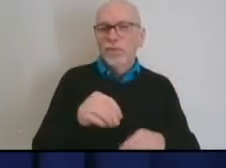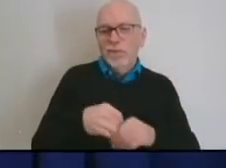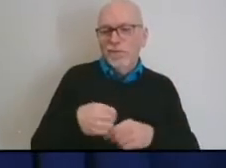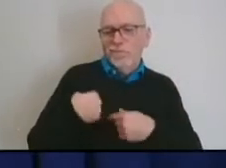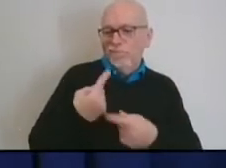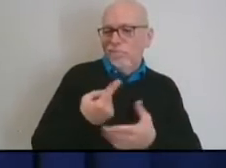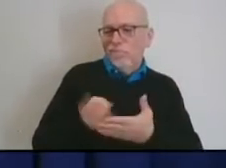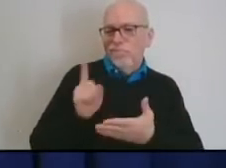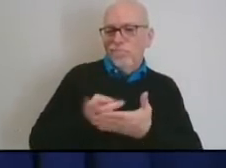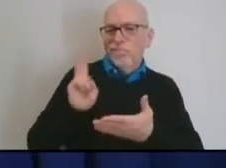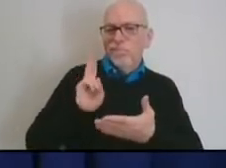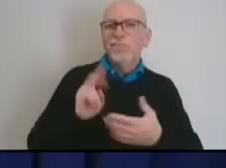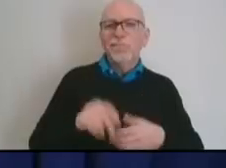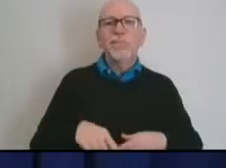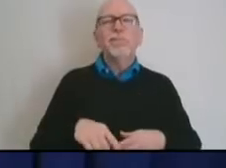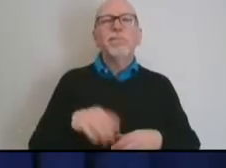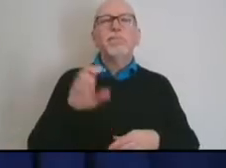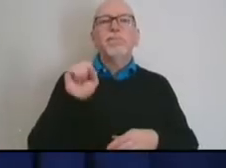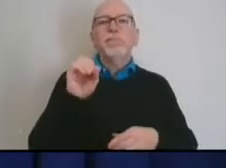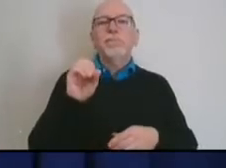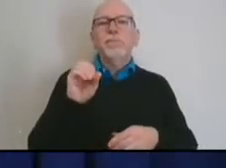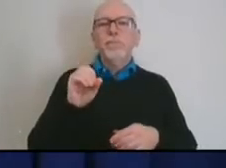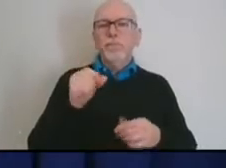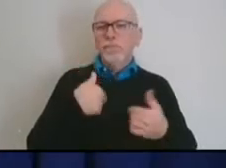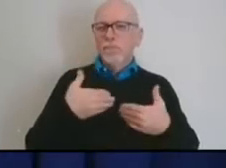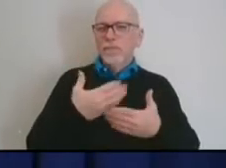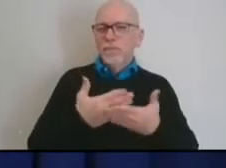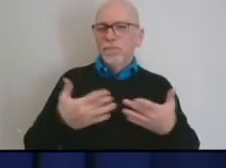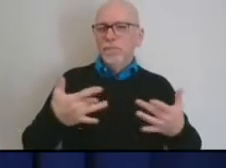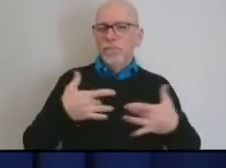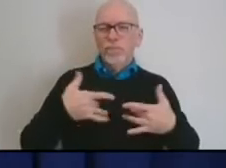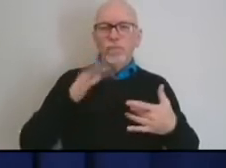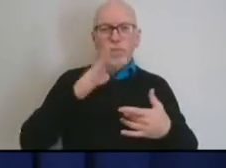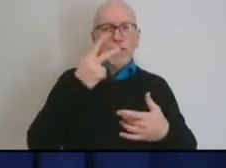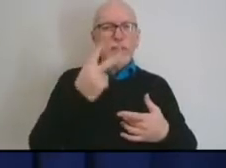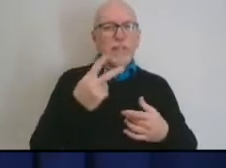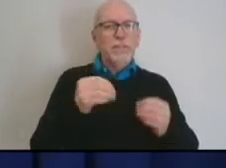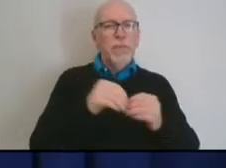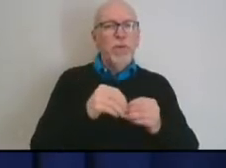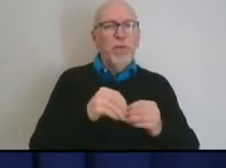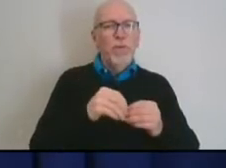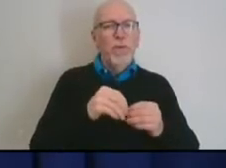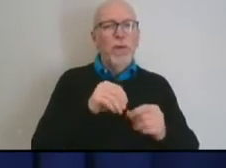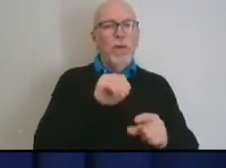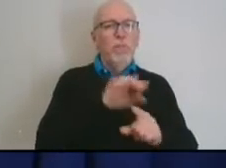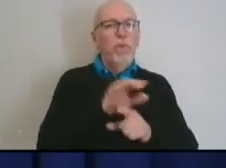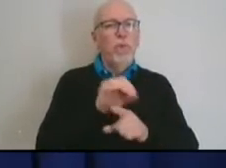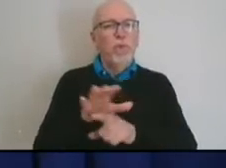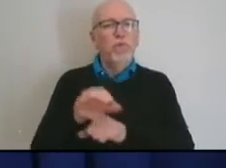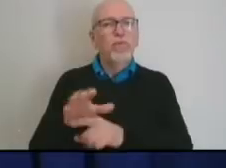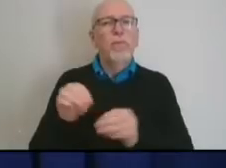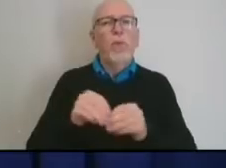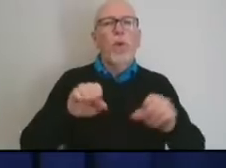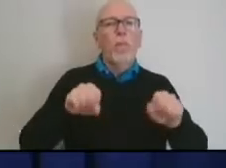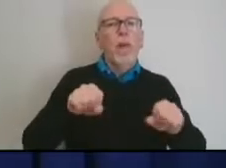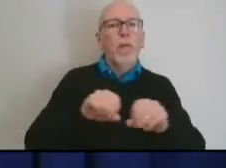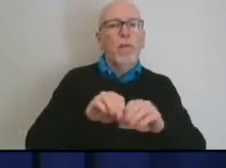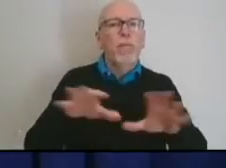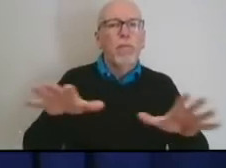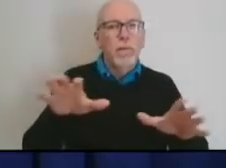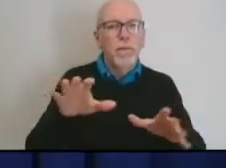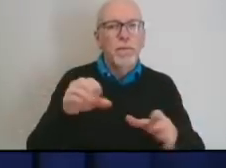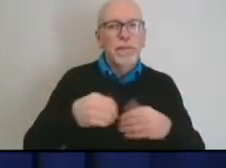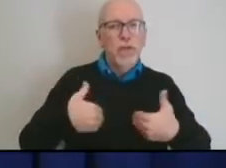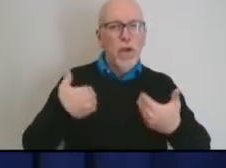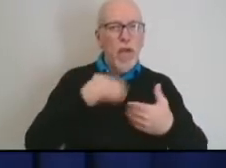or so, or 2 weeks. So, I do have concerns that we'll start to see more exposure and more potential cases out there in our younger